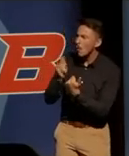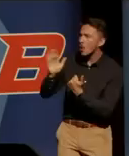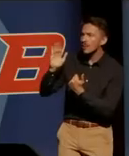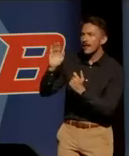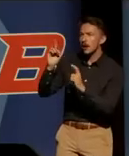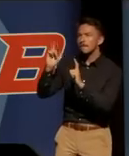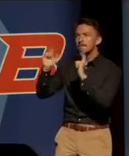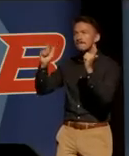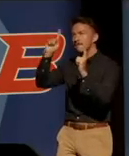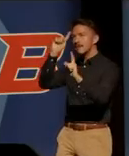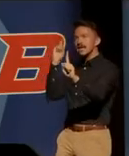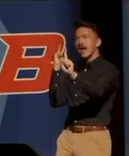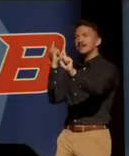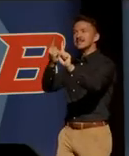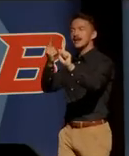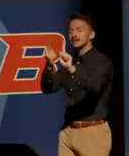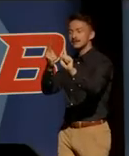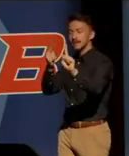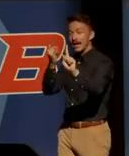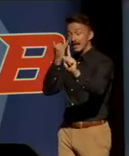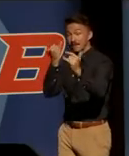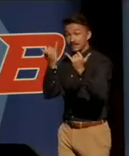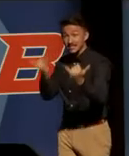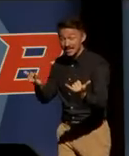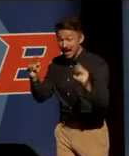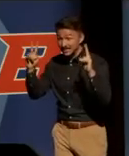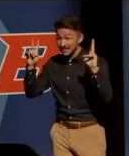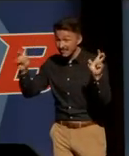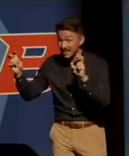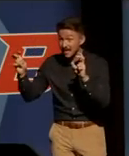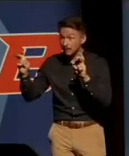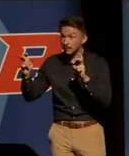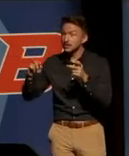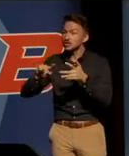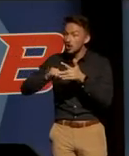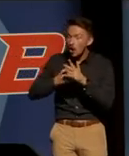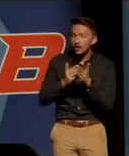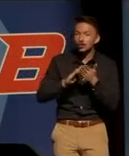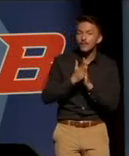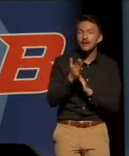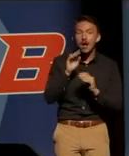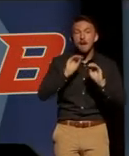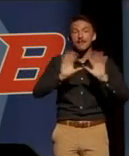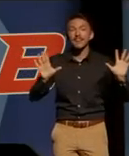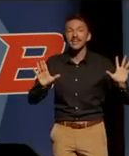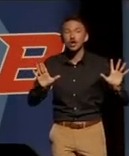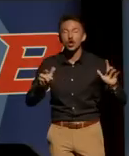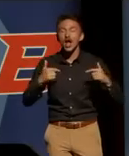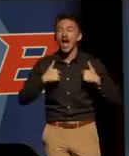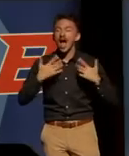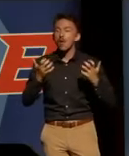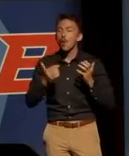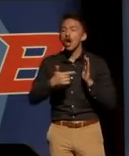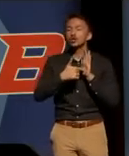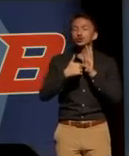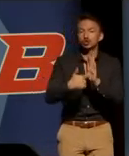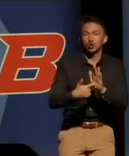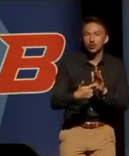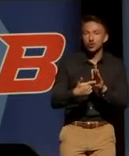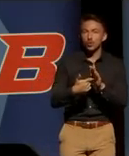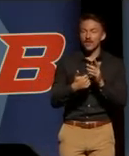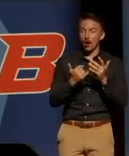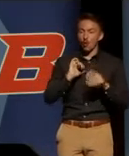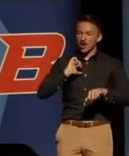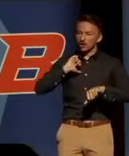is a theme today in what I'm going to say to you, it is that we are trailblazing those